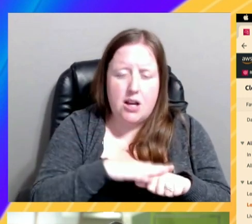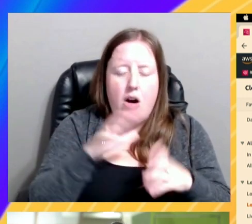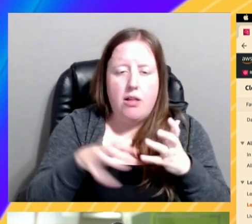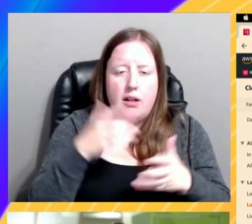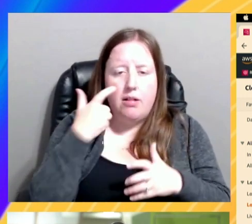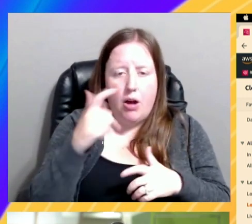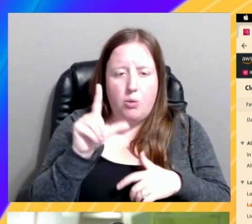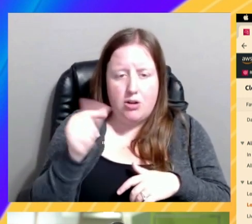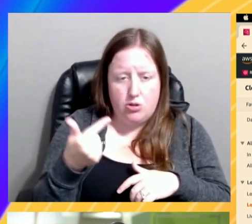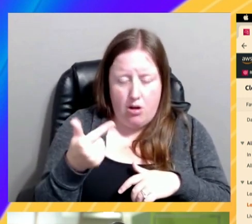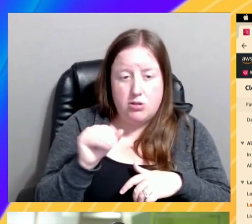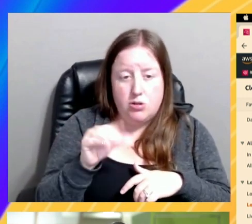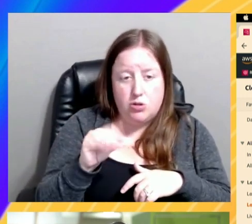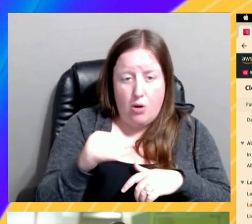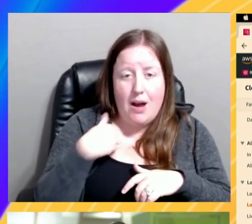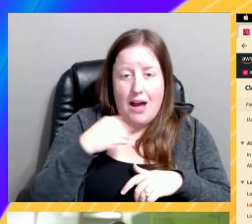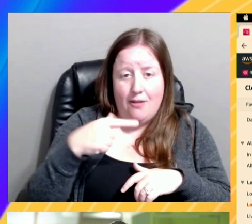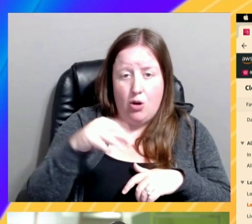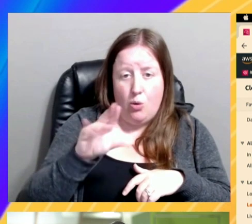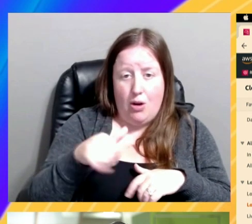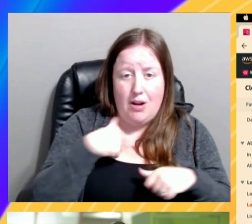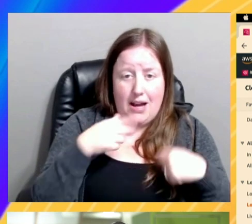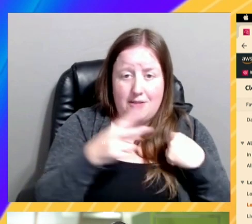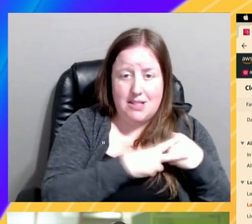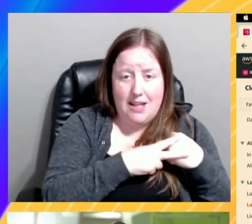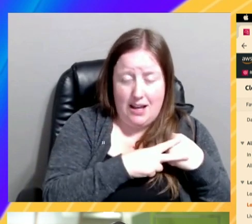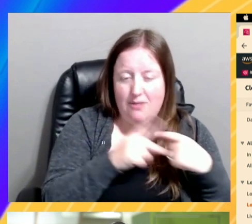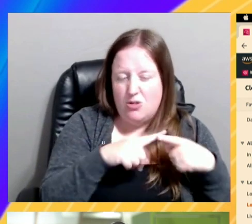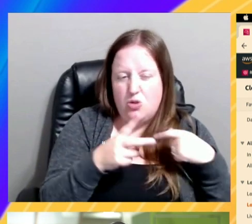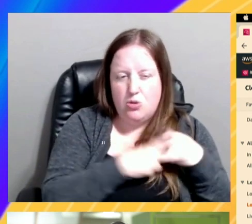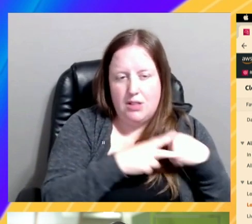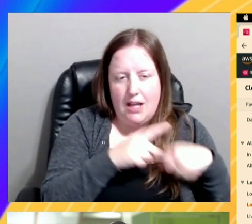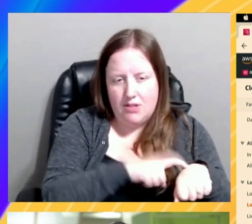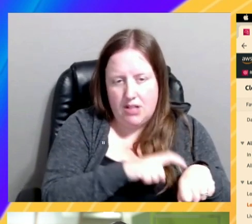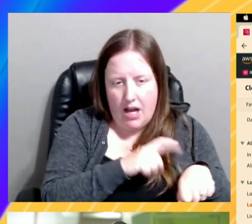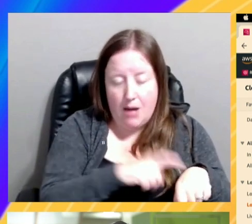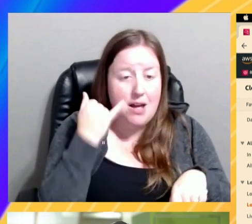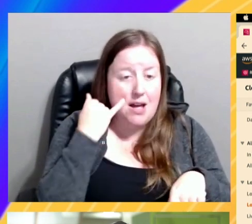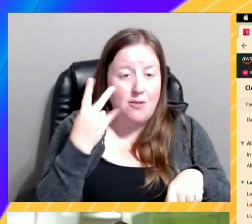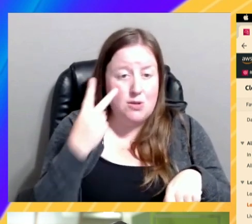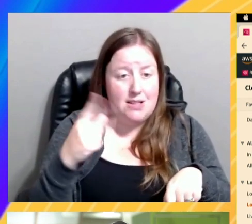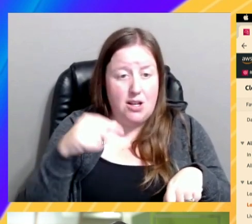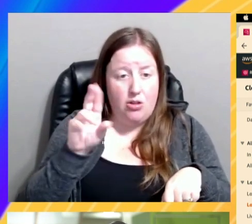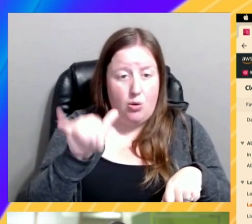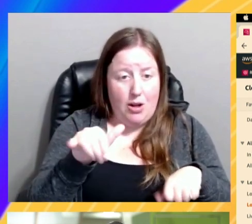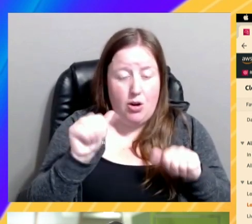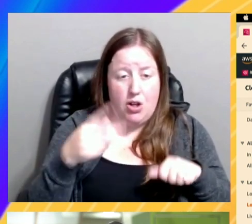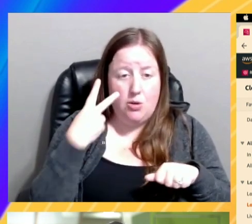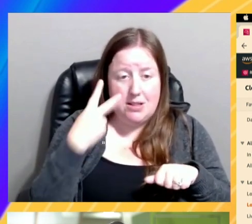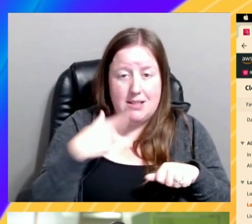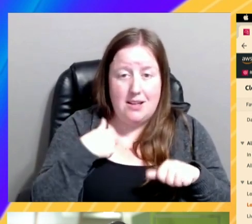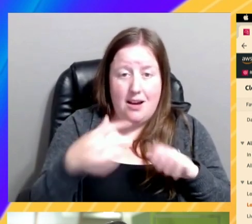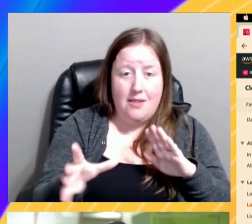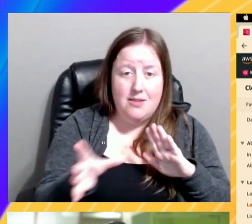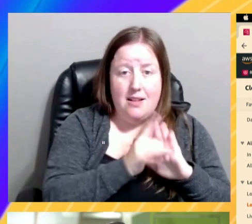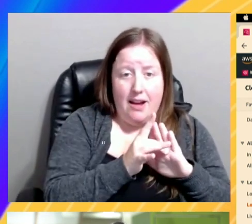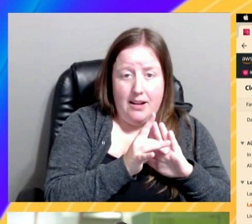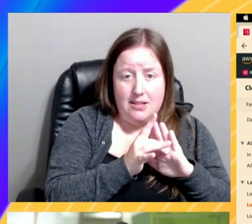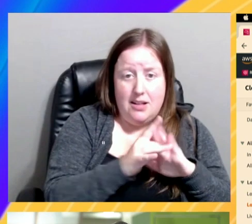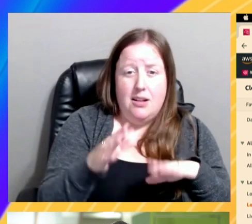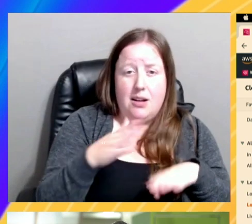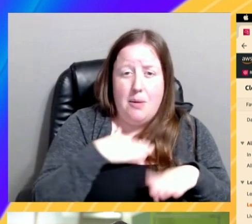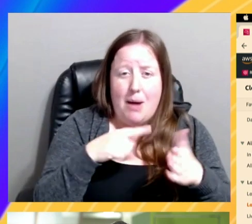I have a query that I've saved here just to save time. So if you see in this query, you'll see that I've selected my pay for adoption